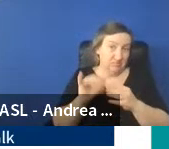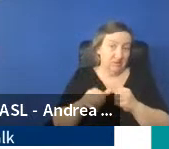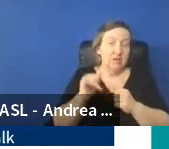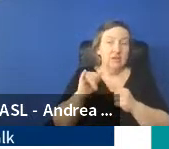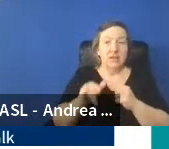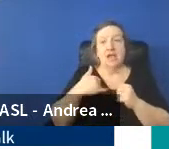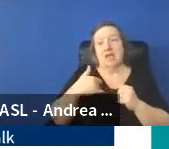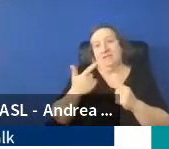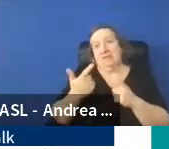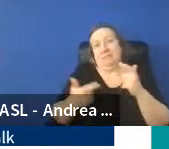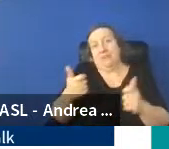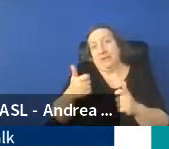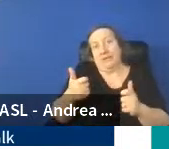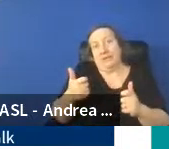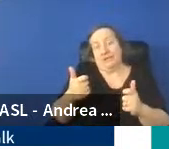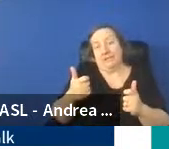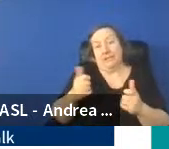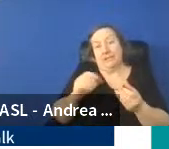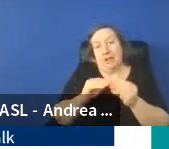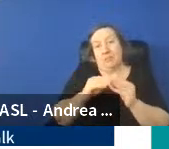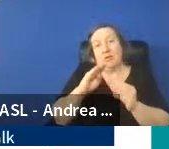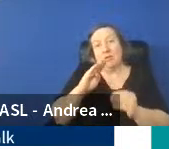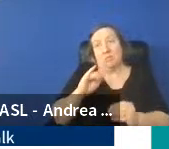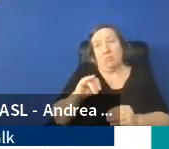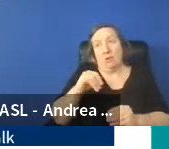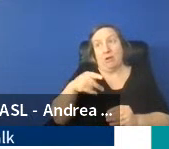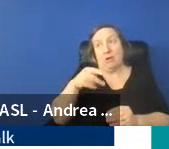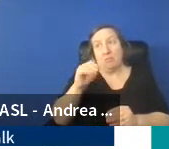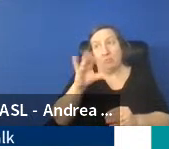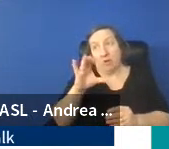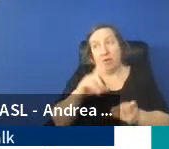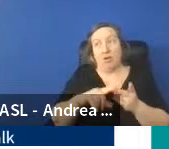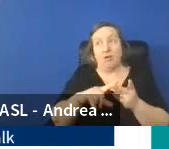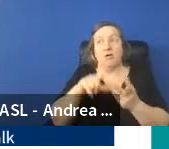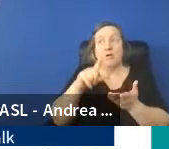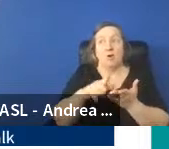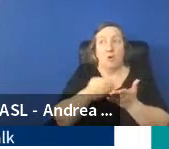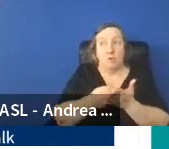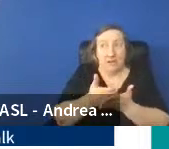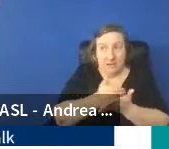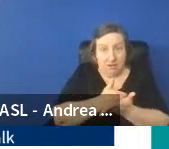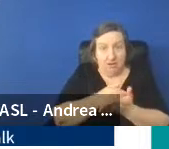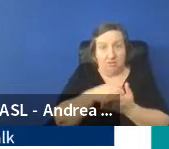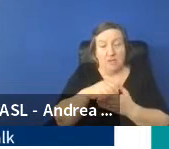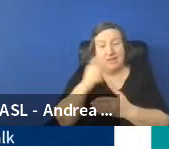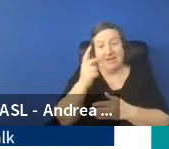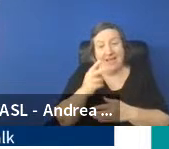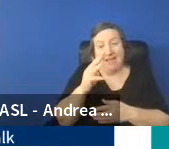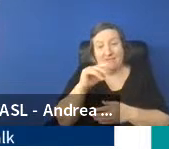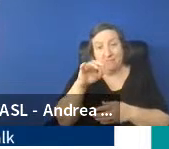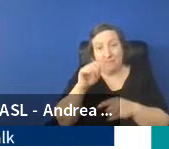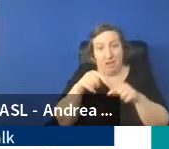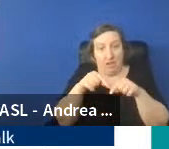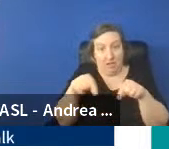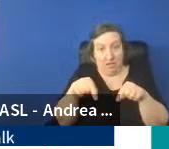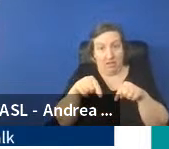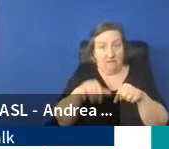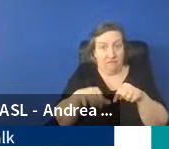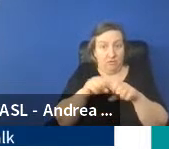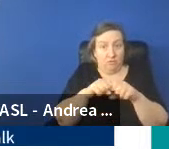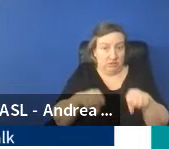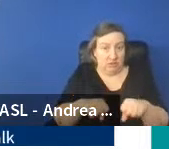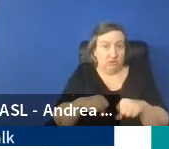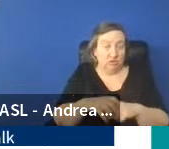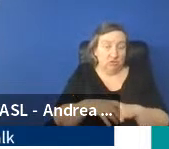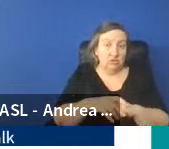greatest number of BIPOC residents and low-income residents within a half mile of those stations.